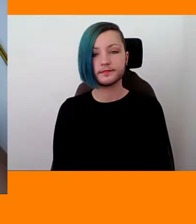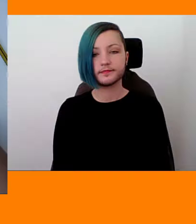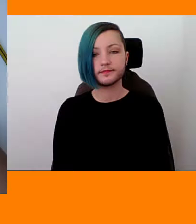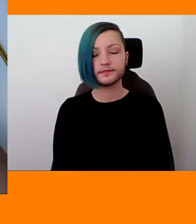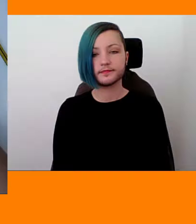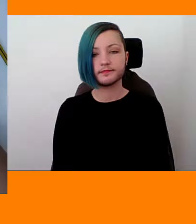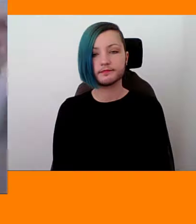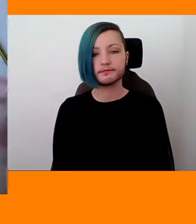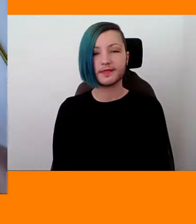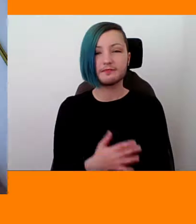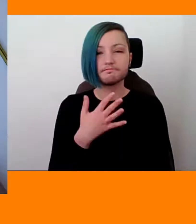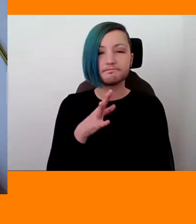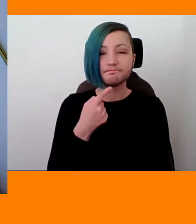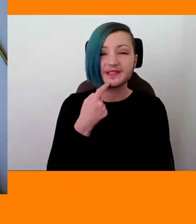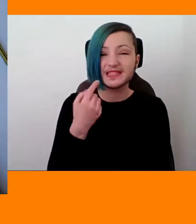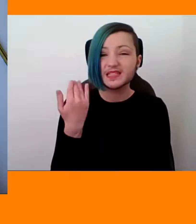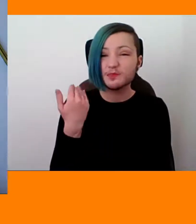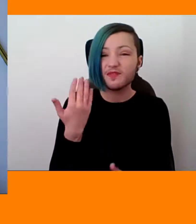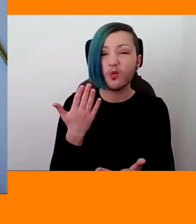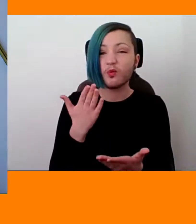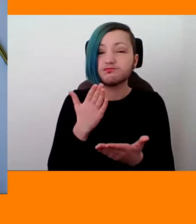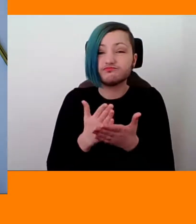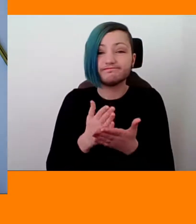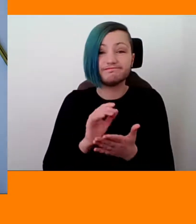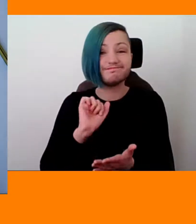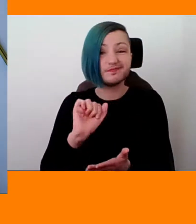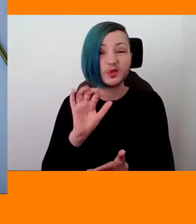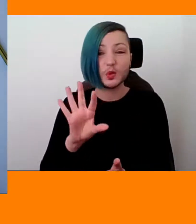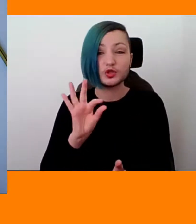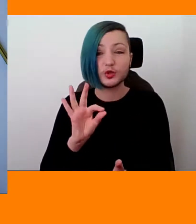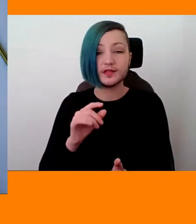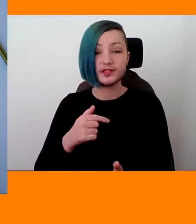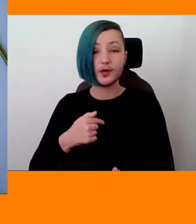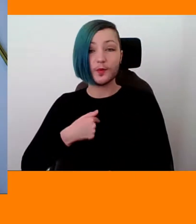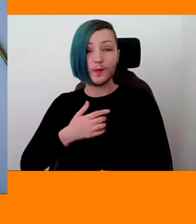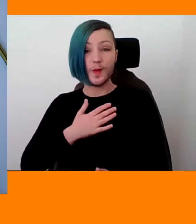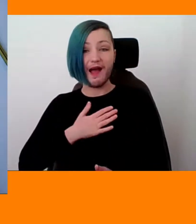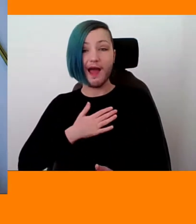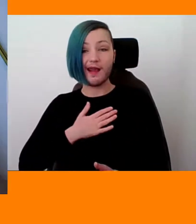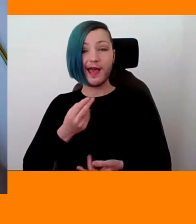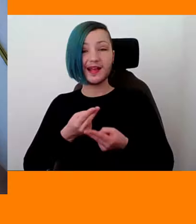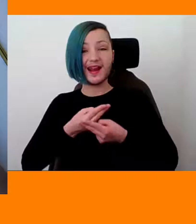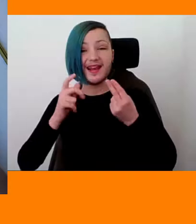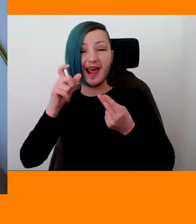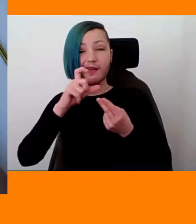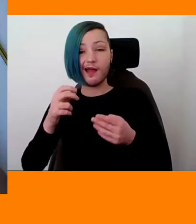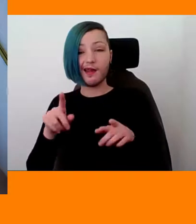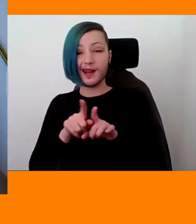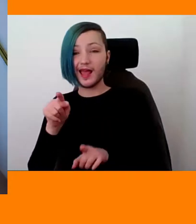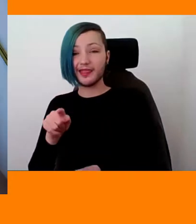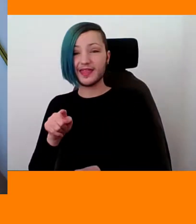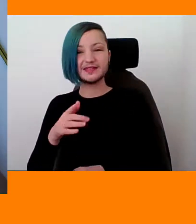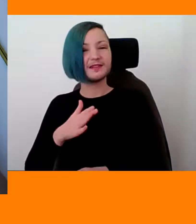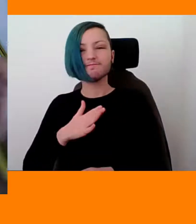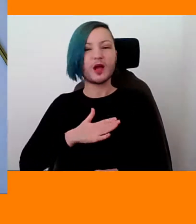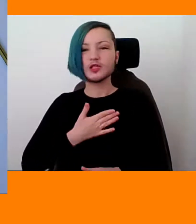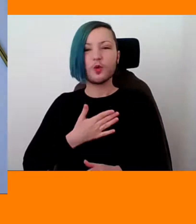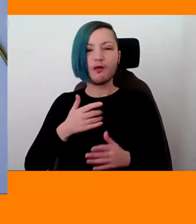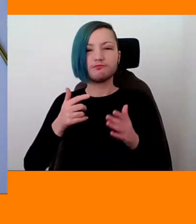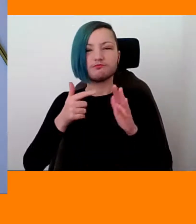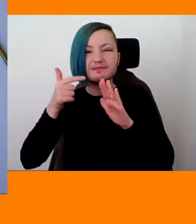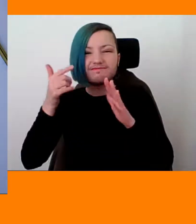And like I said before, this is all about preference. So this is how I like it to look when I'm using a lighter colour. I don't like my shadows to be too